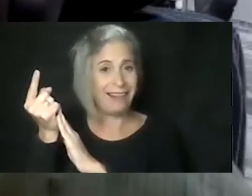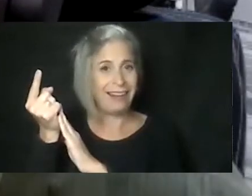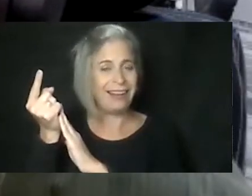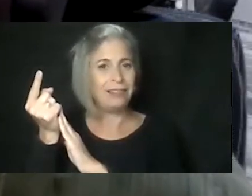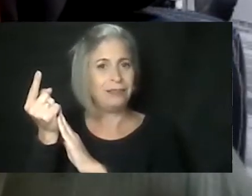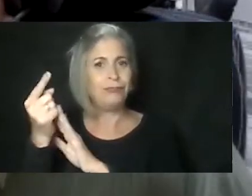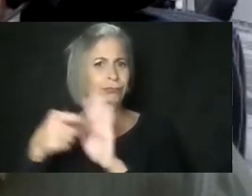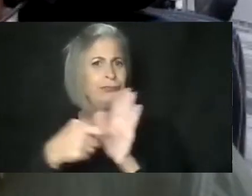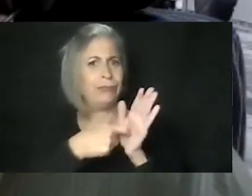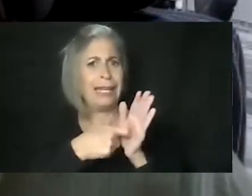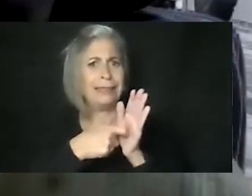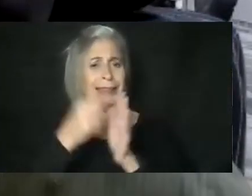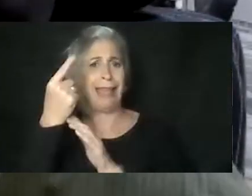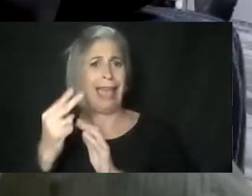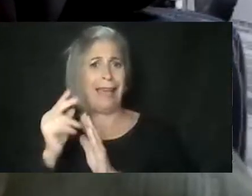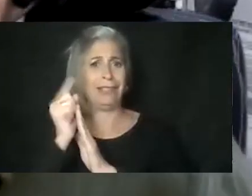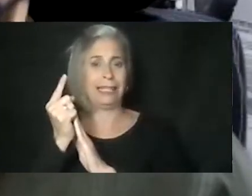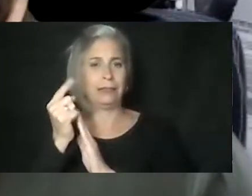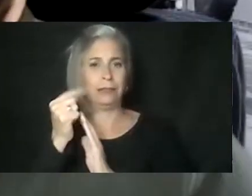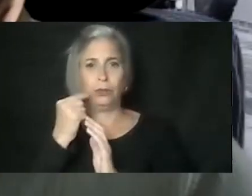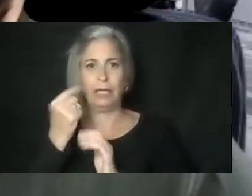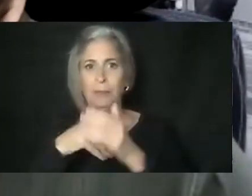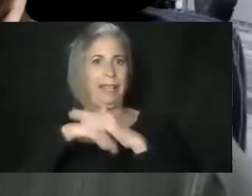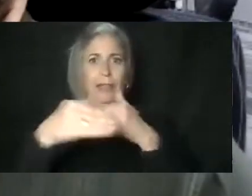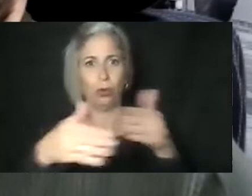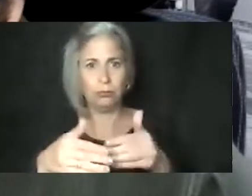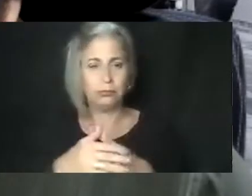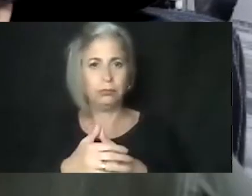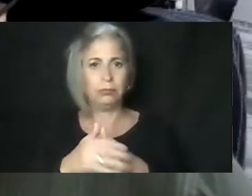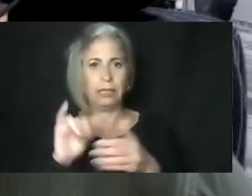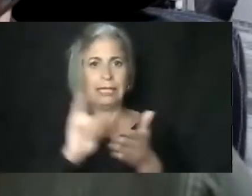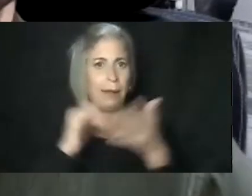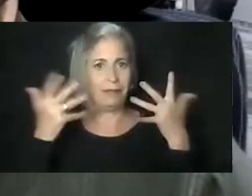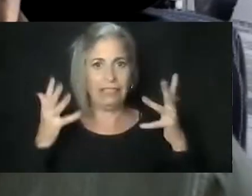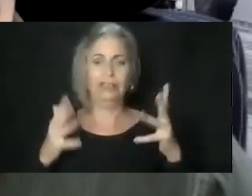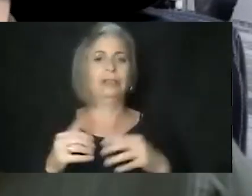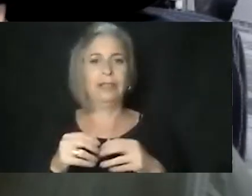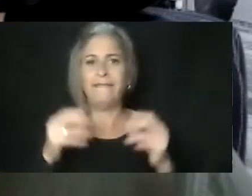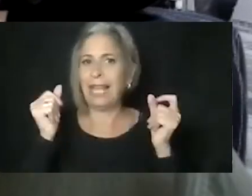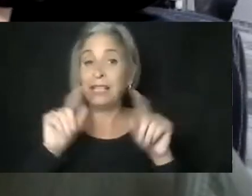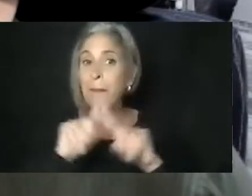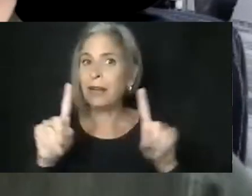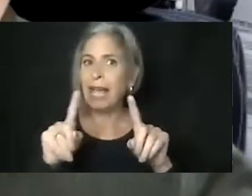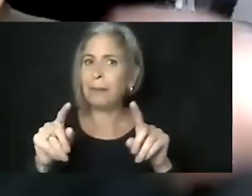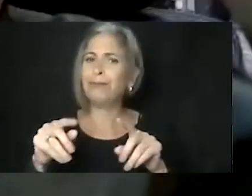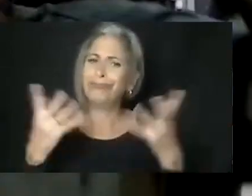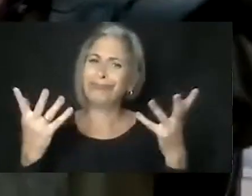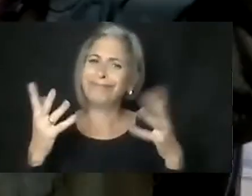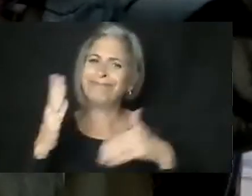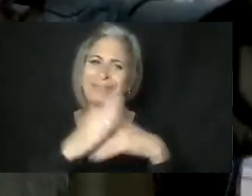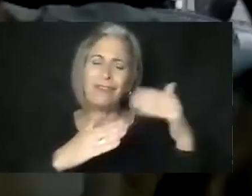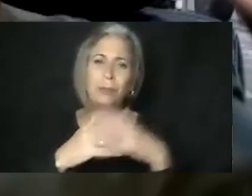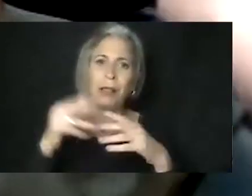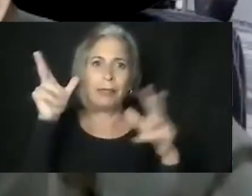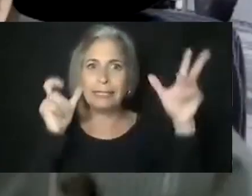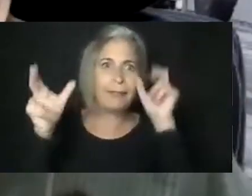it takes half a second to say so-and-so is under the room, and then it's done and it's gone and it's over. But I'm very used to listening to multiple voices